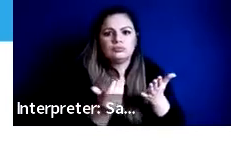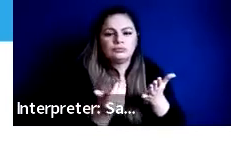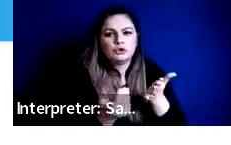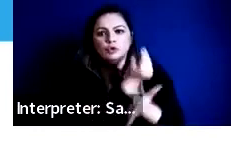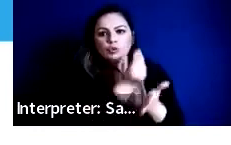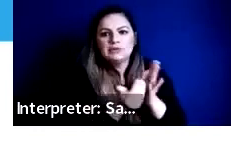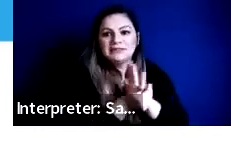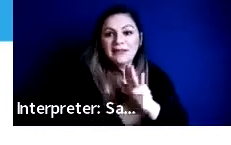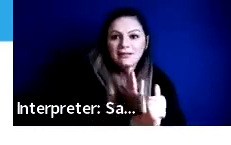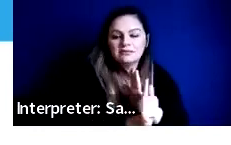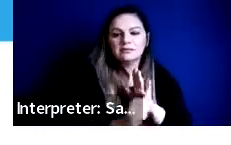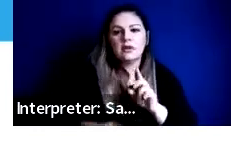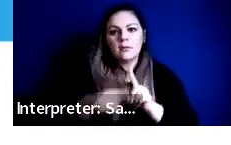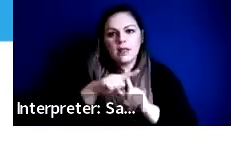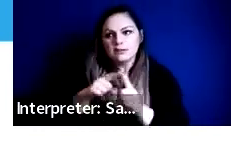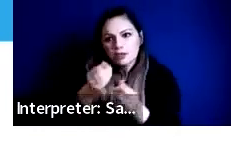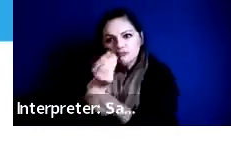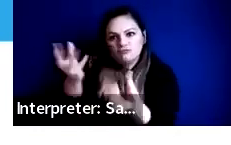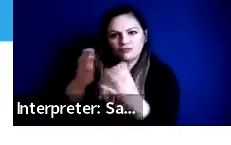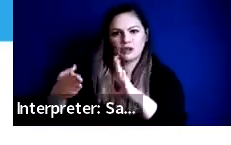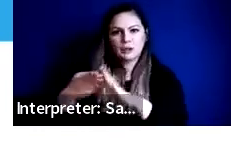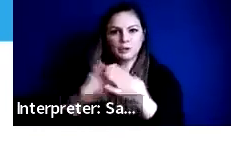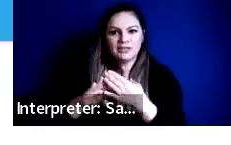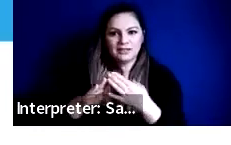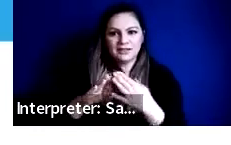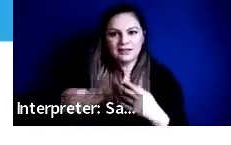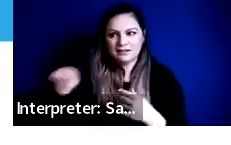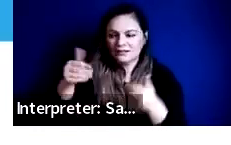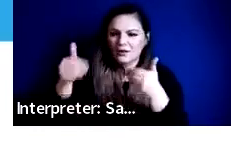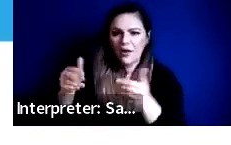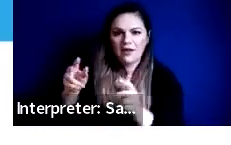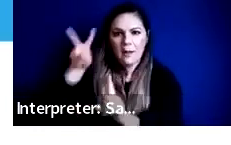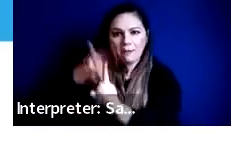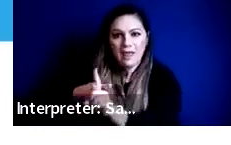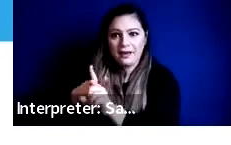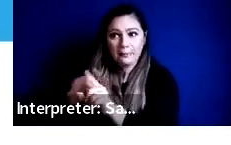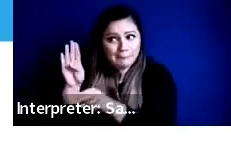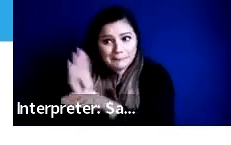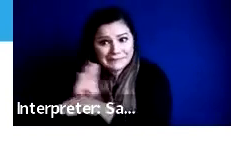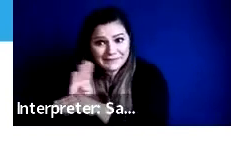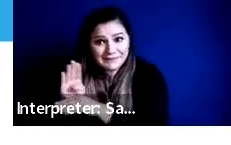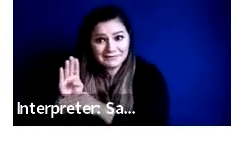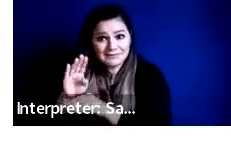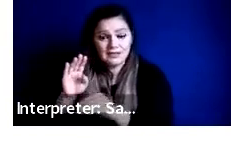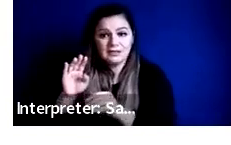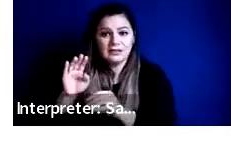community so that they can take these skills and apply them not to a business, but to their personal lives.